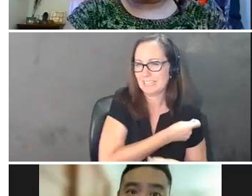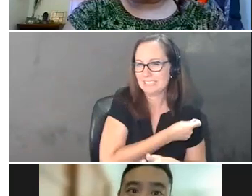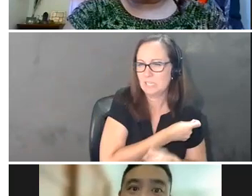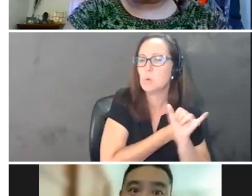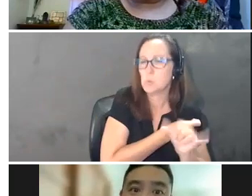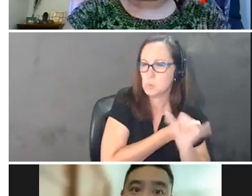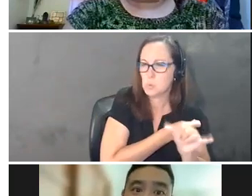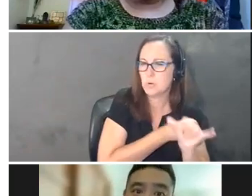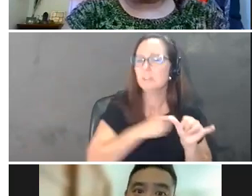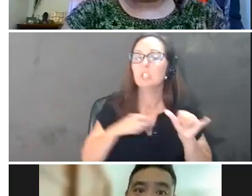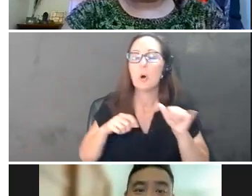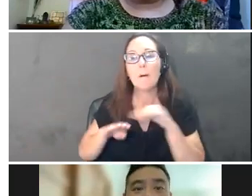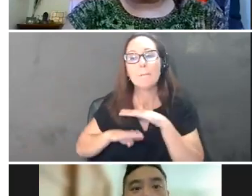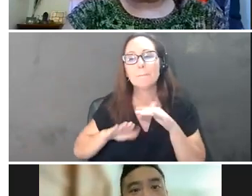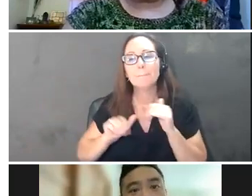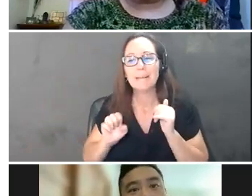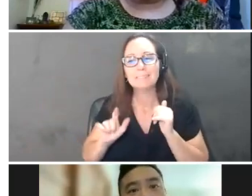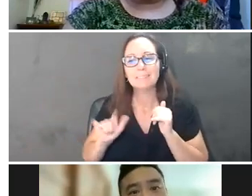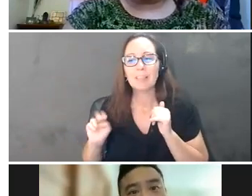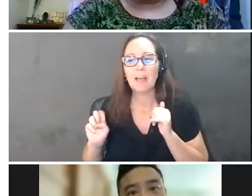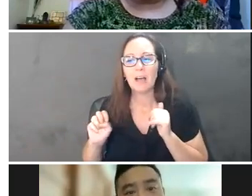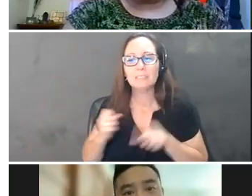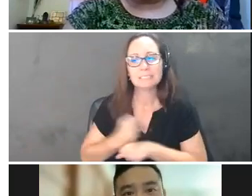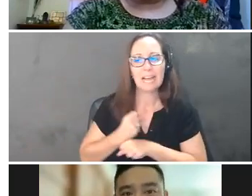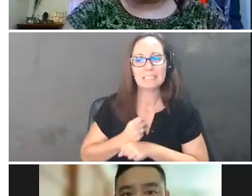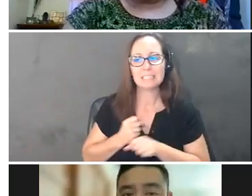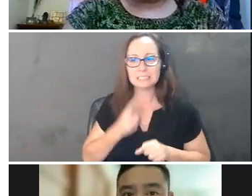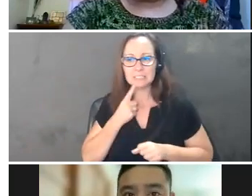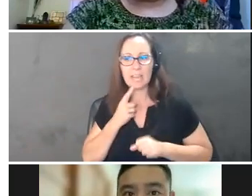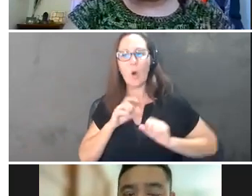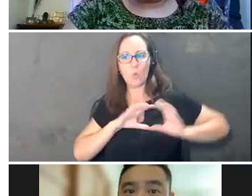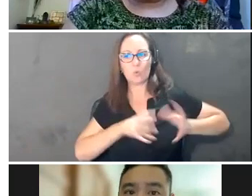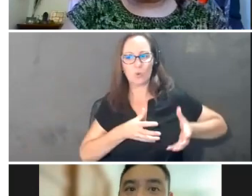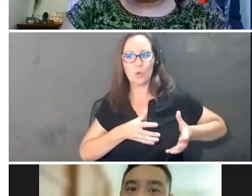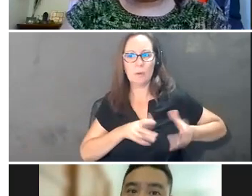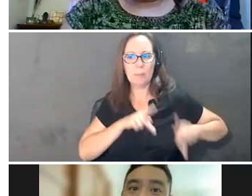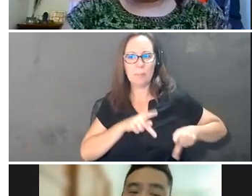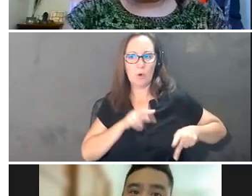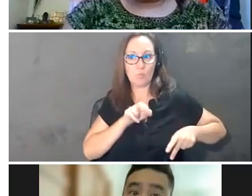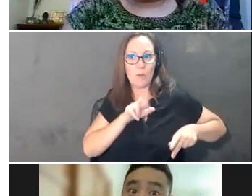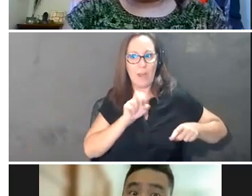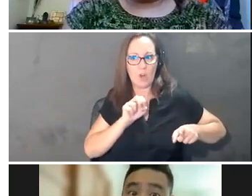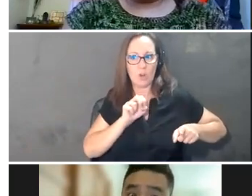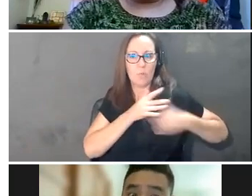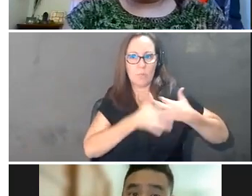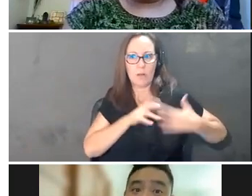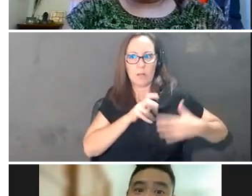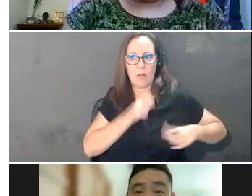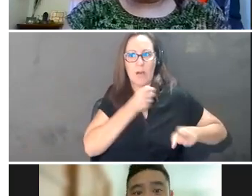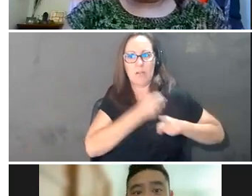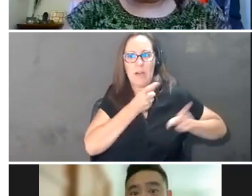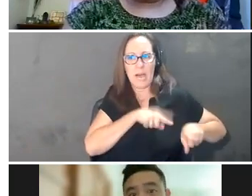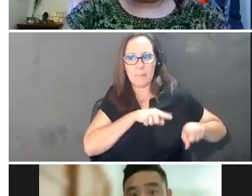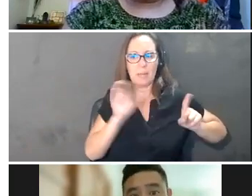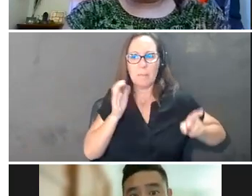like your statistical basis to realize, okay, we now have a group of people who've had this rare blood clot happen more often than